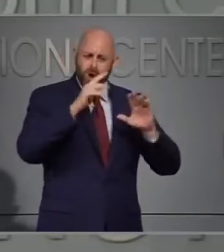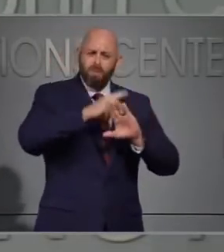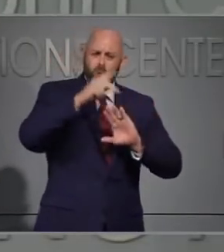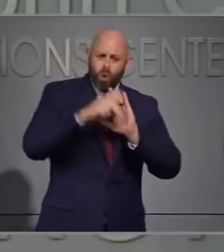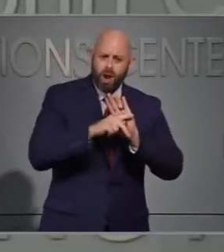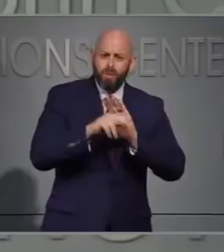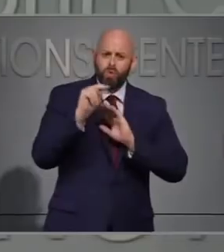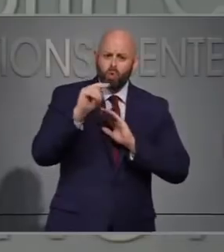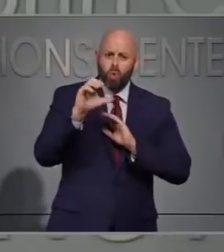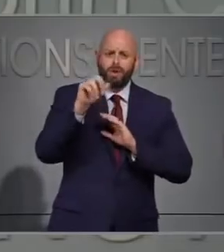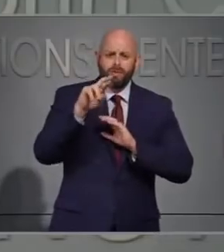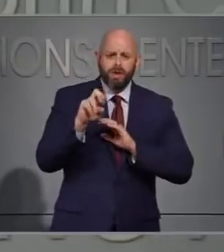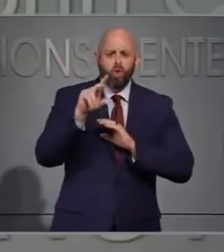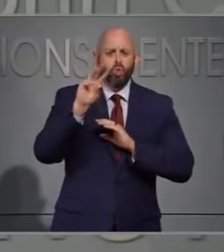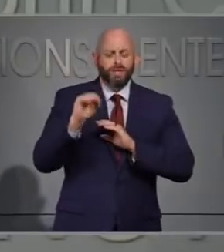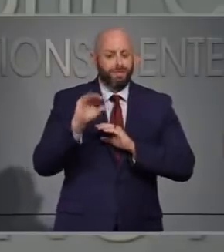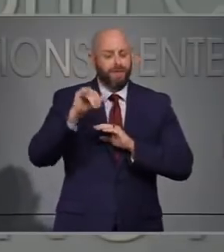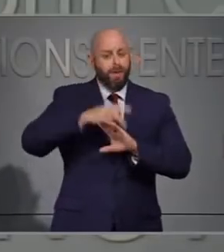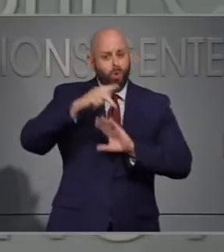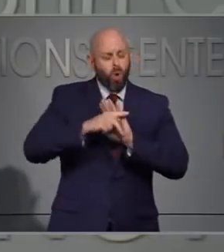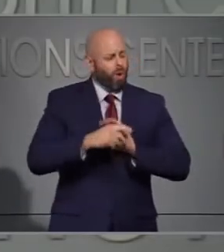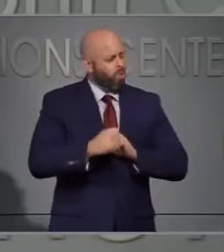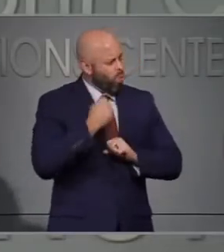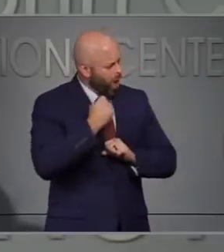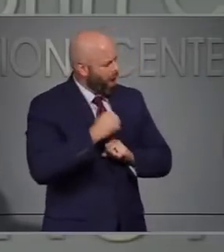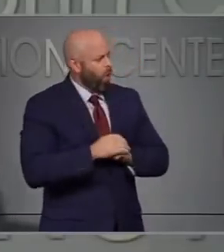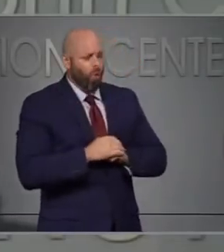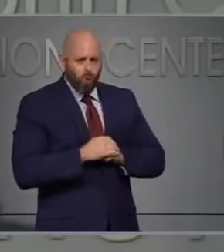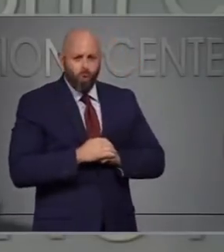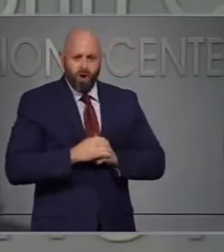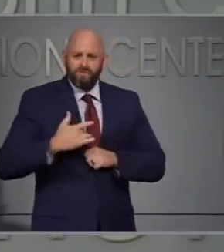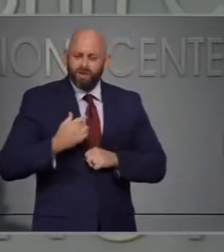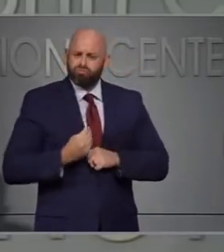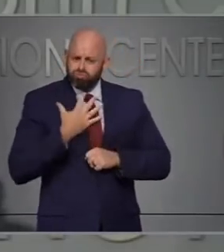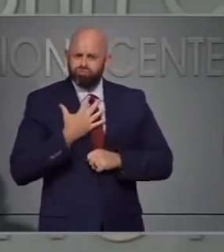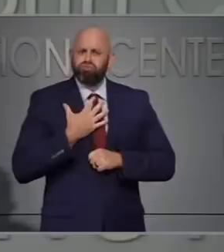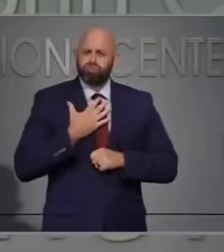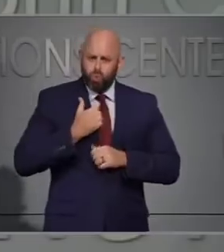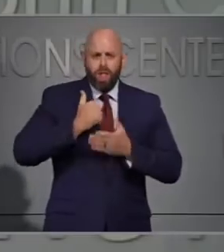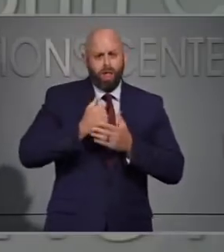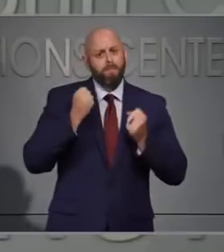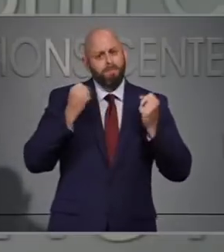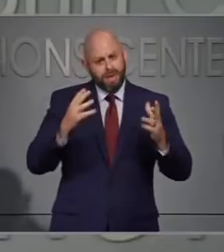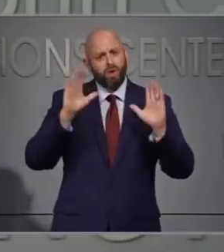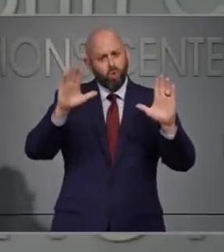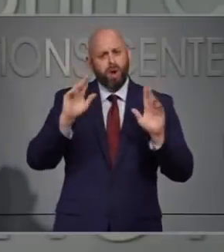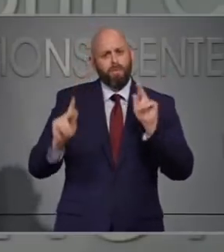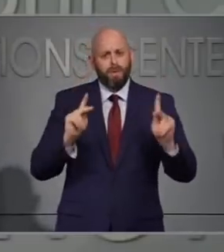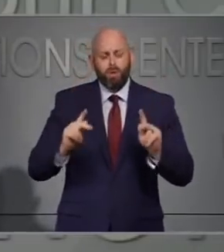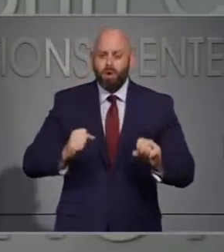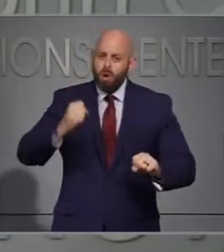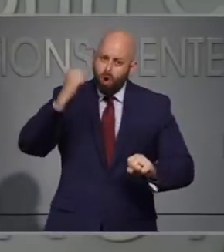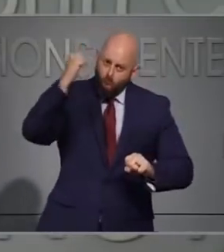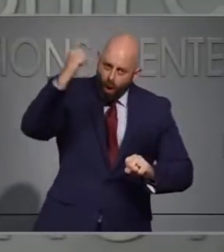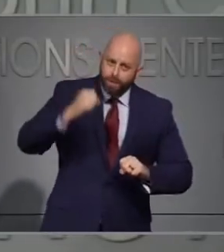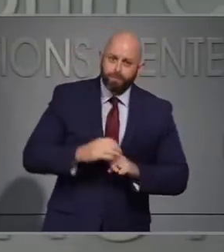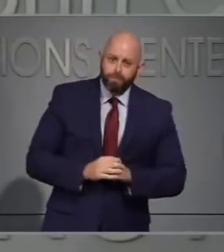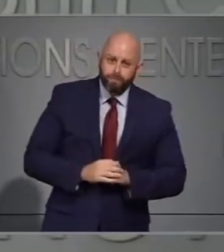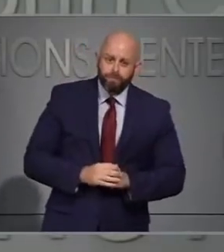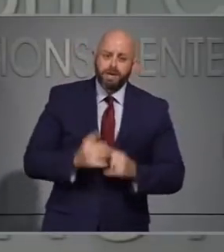Care 360. It's going to take us to some really great places and help out a lot of great people. All right, today